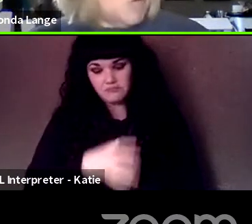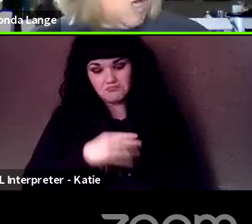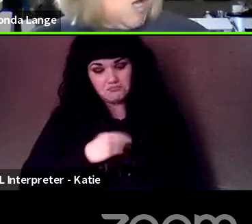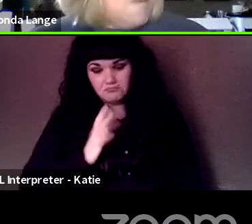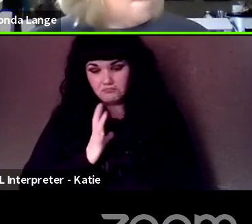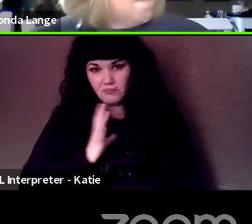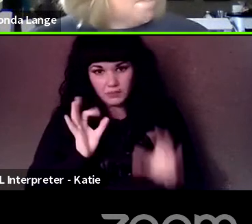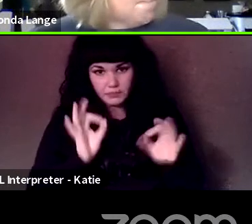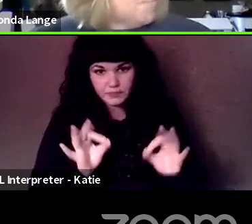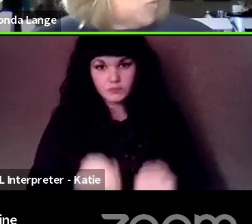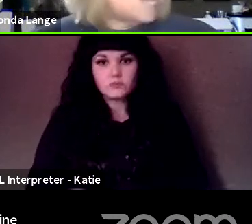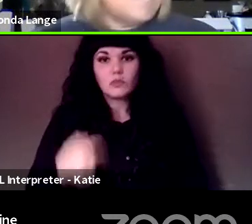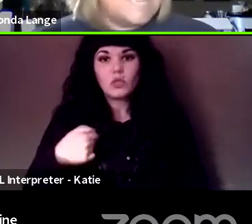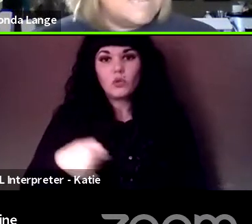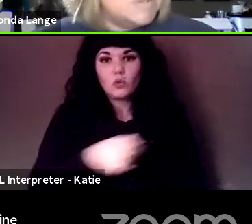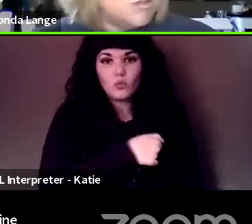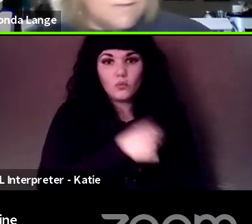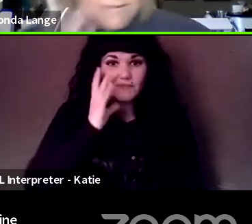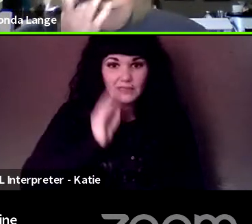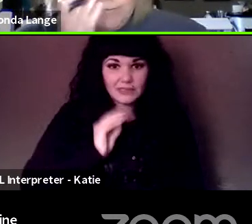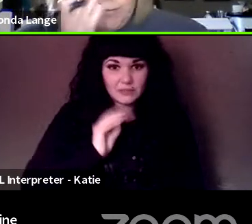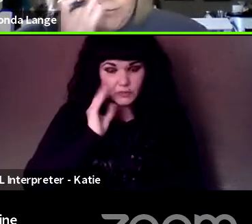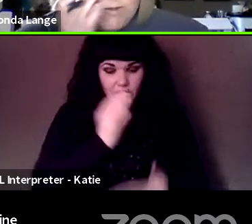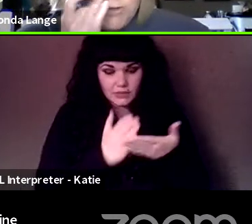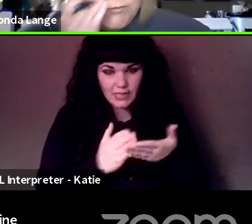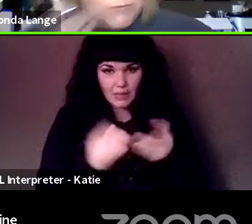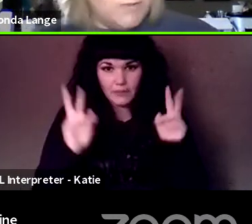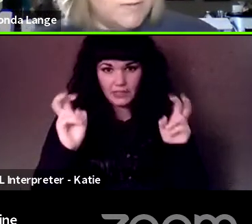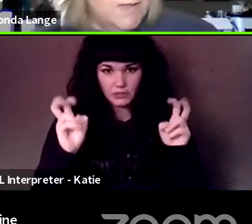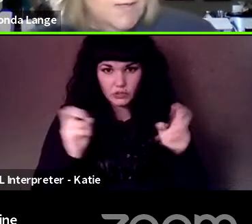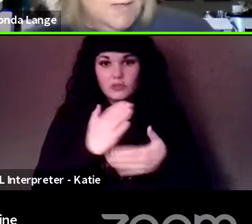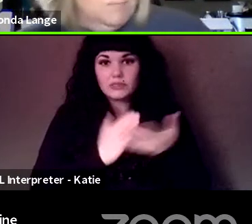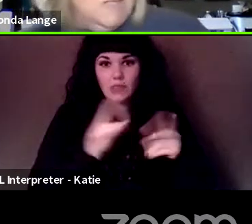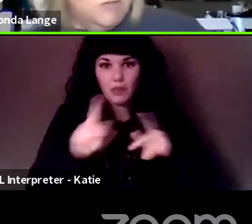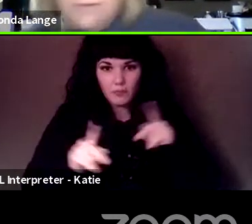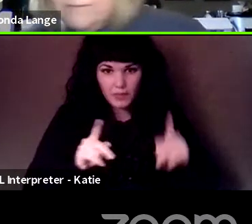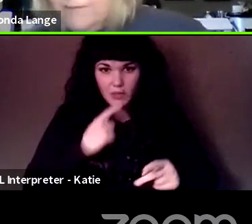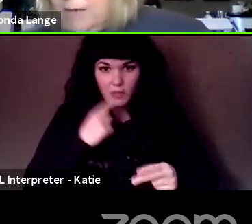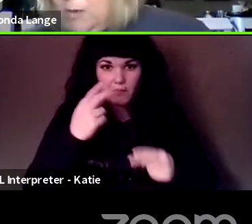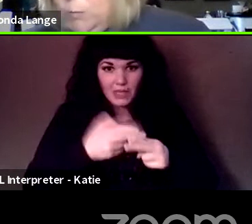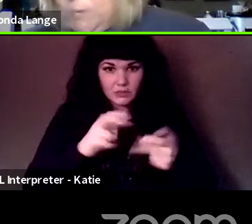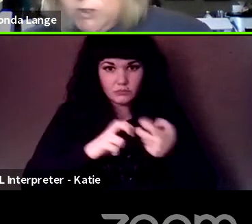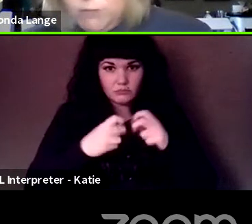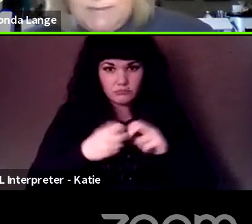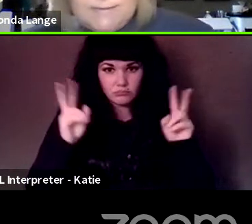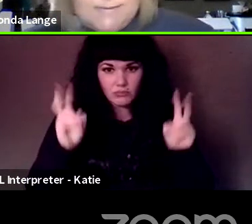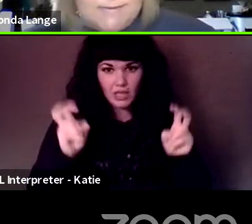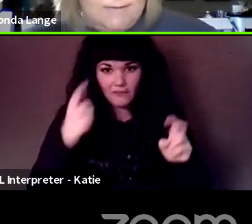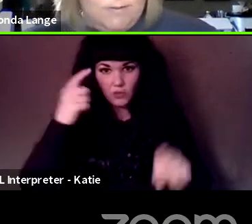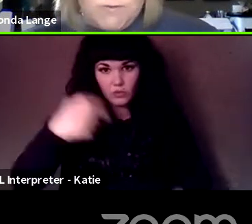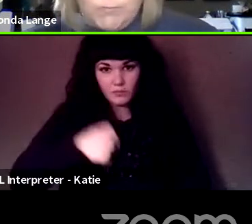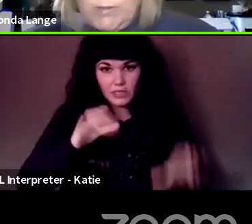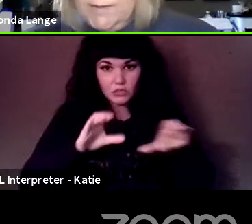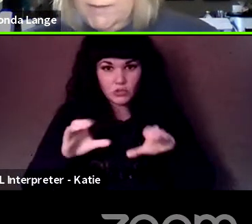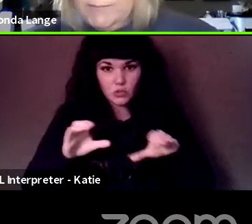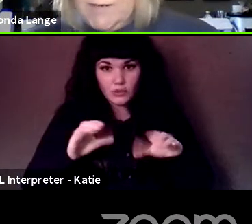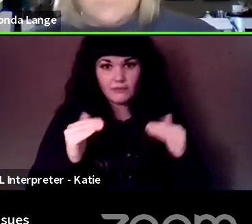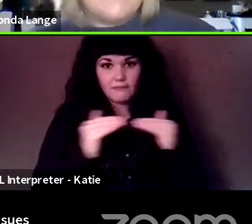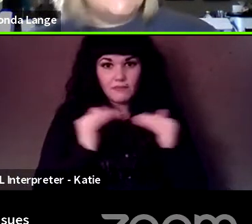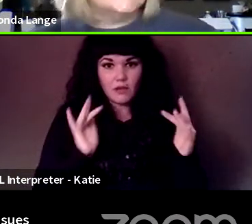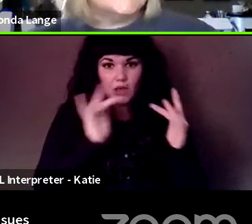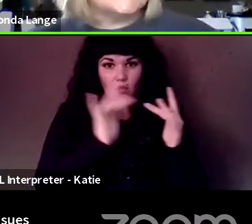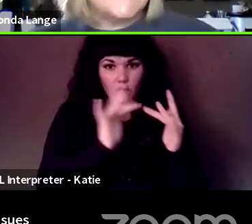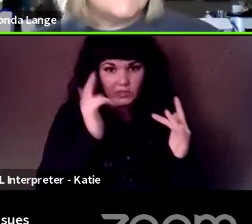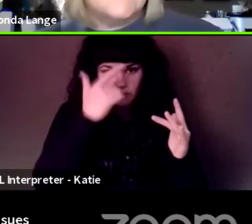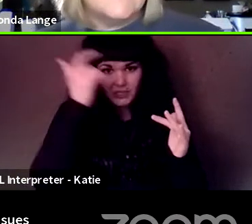issues brought to my attention that some people have issues with me doing the fair outreach because it was brought up at